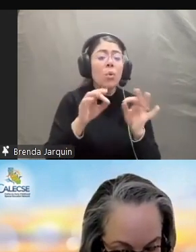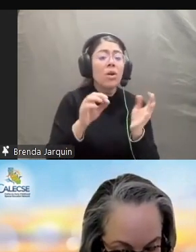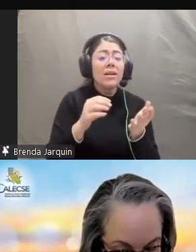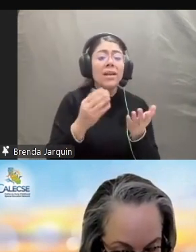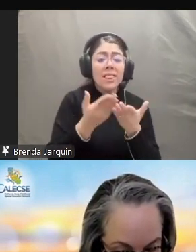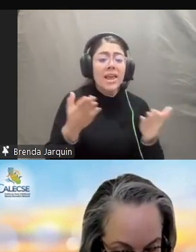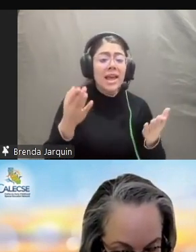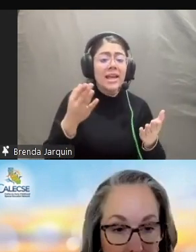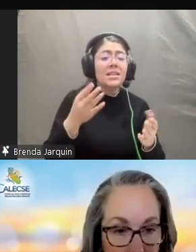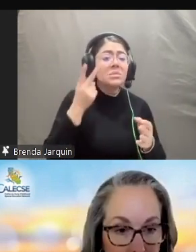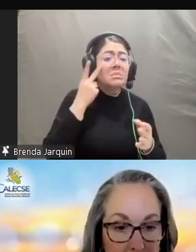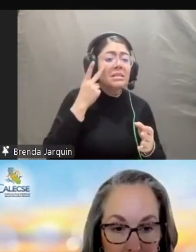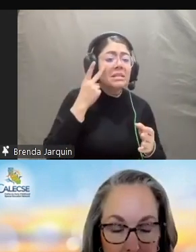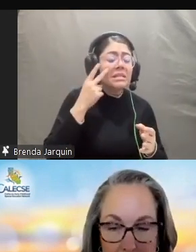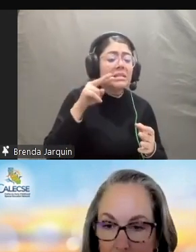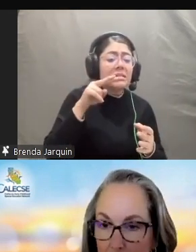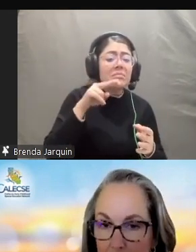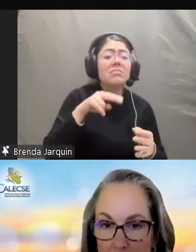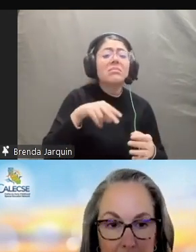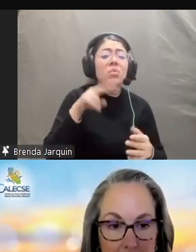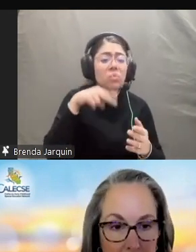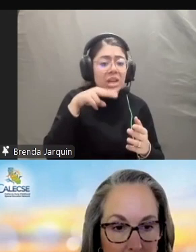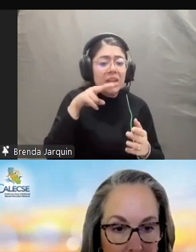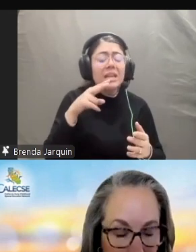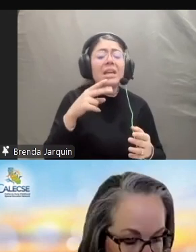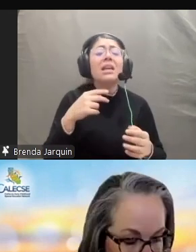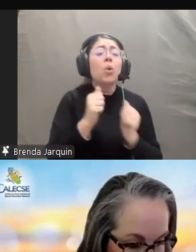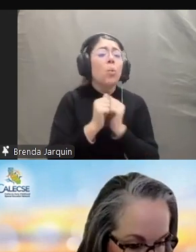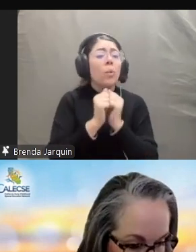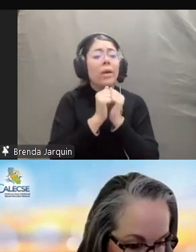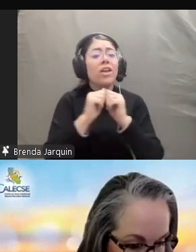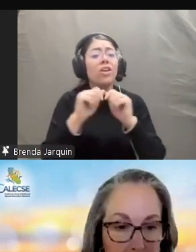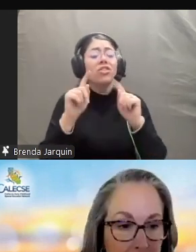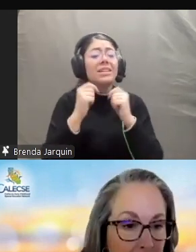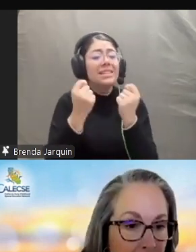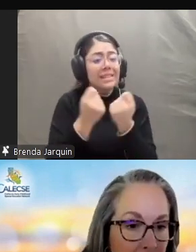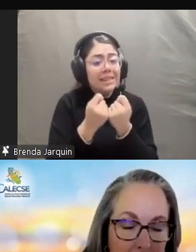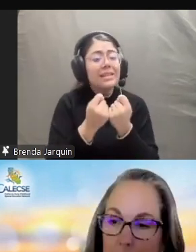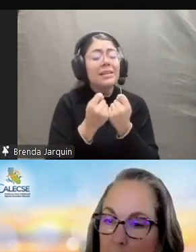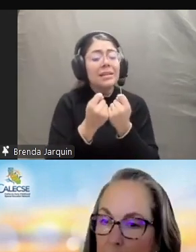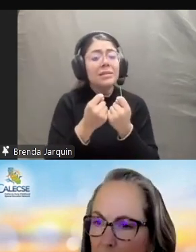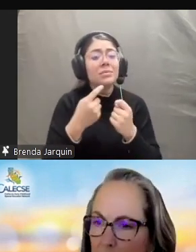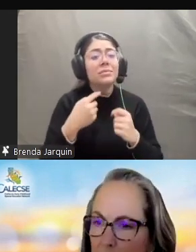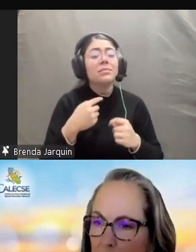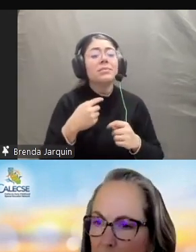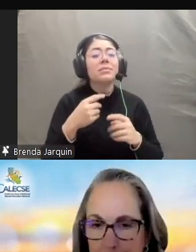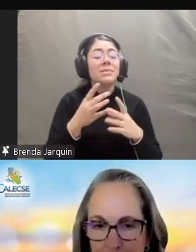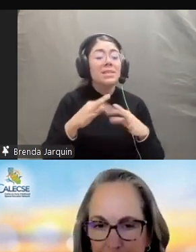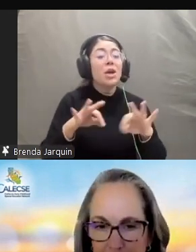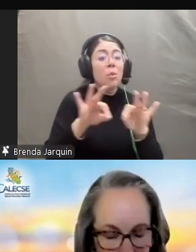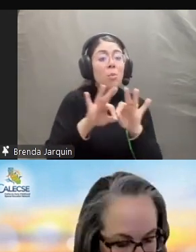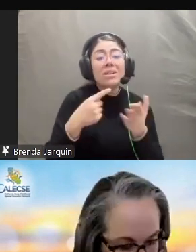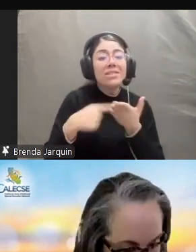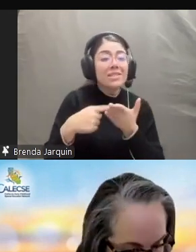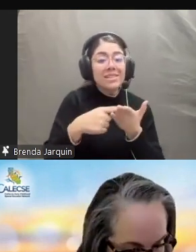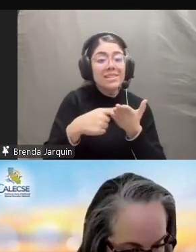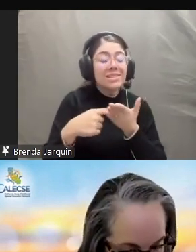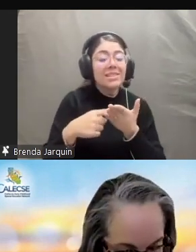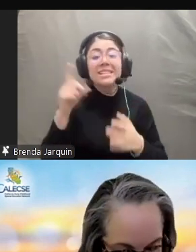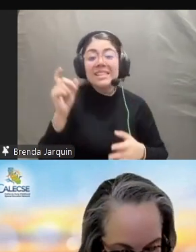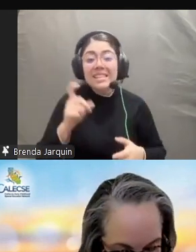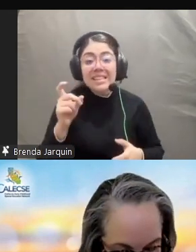as a team to discuss those important requirements. Regional Center has